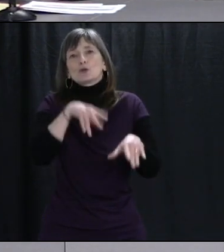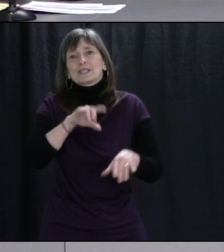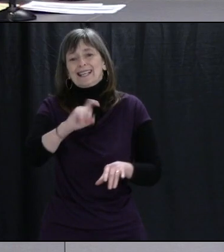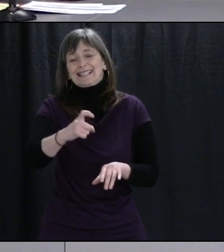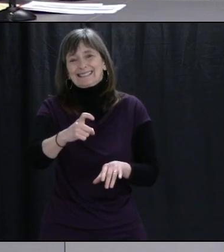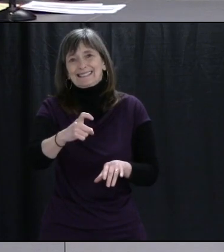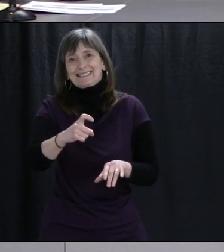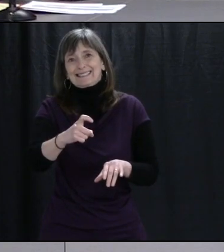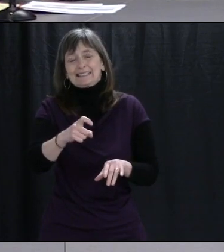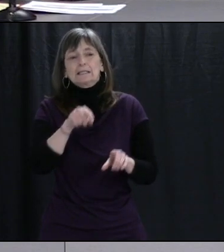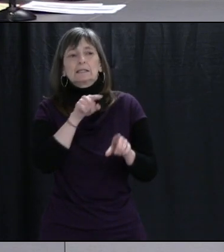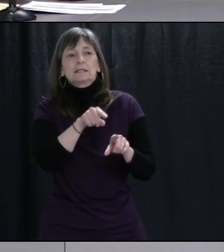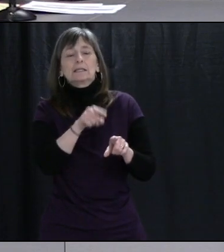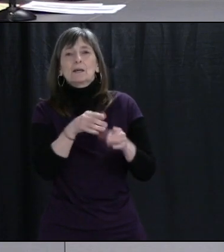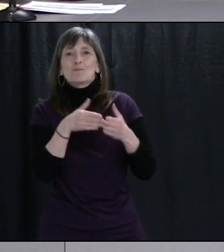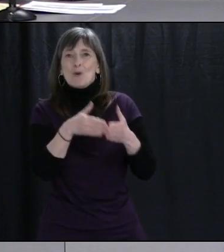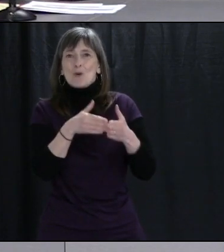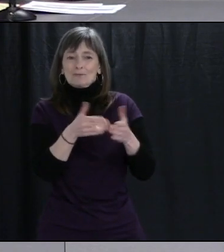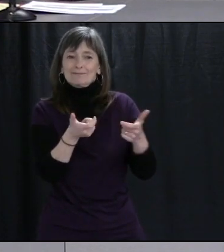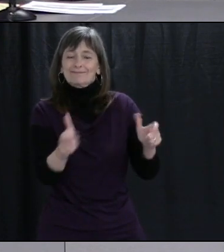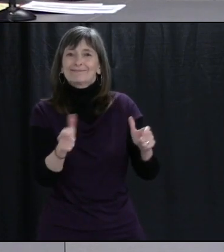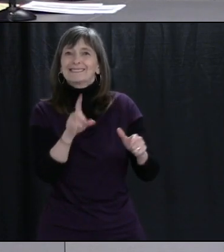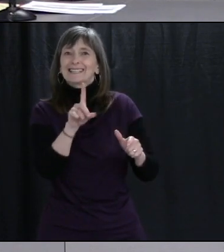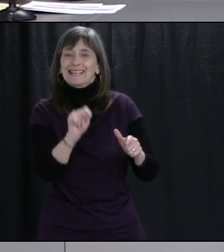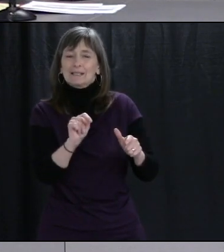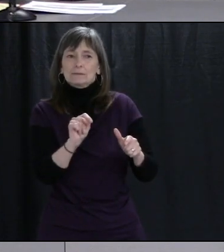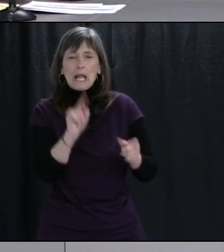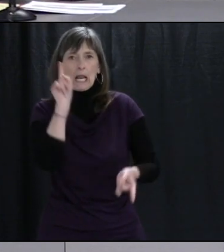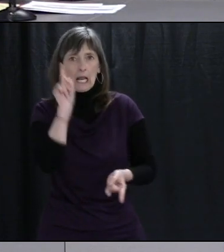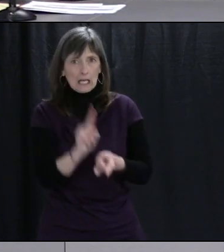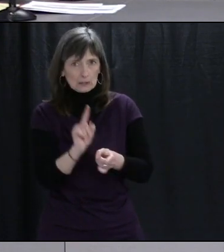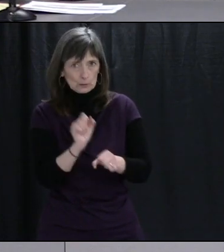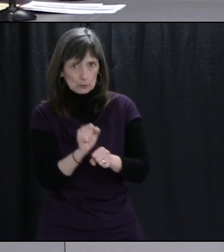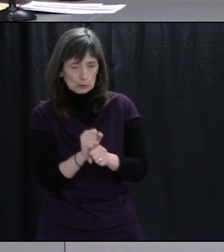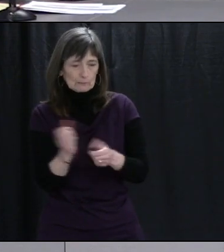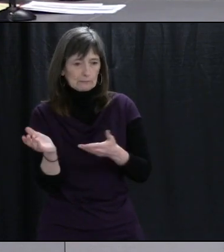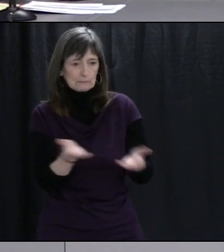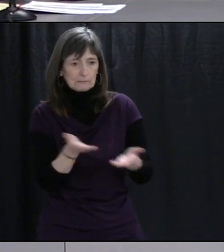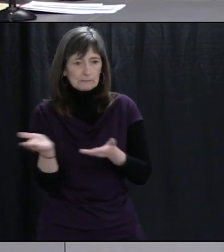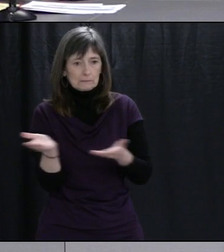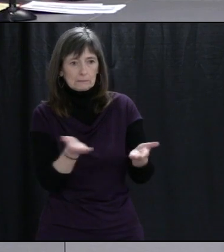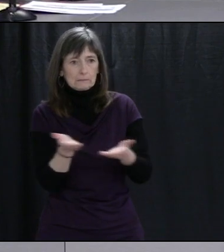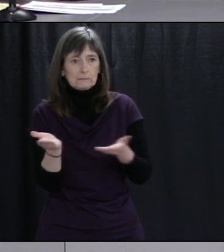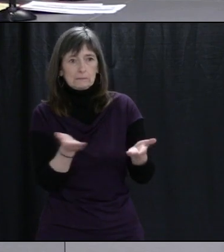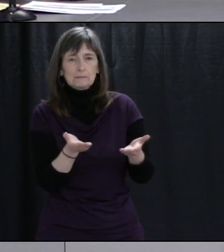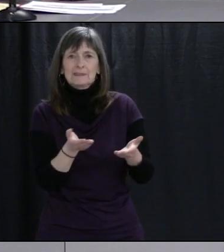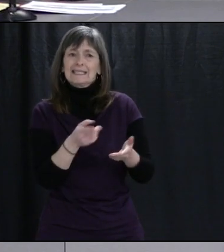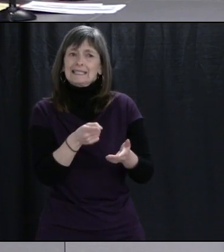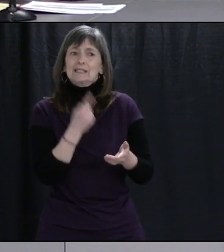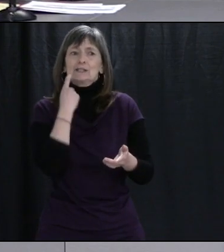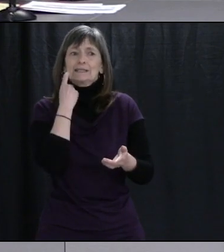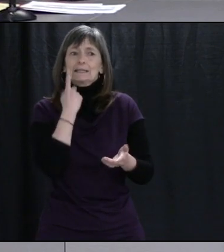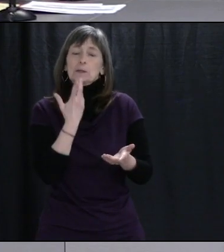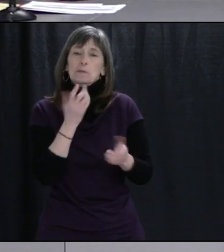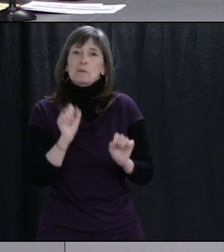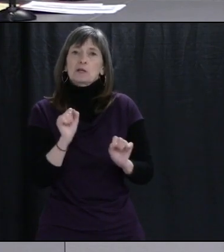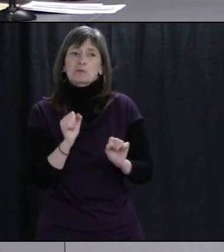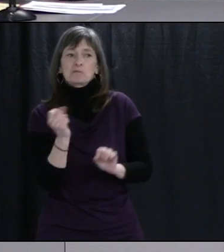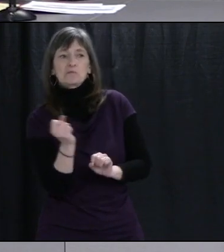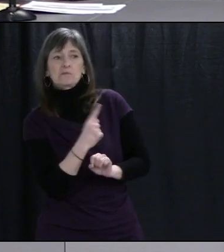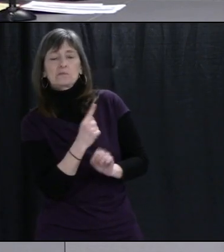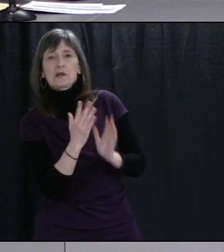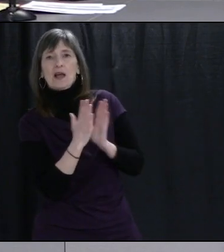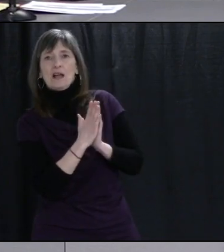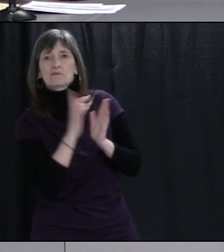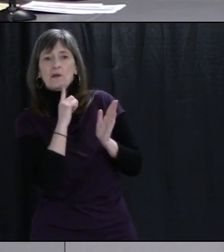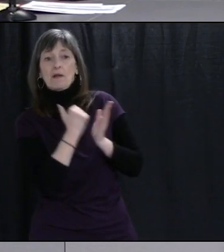that shipping service given the downturn in traffic, and he suggested that he might be going to the province to look for help. I'm just wondering what